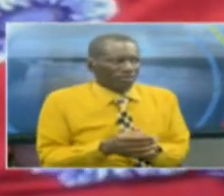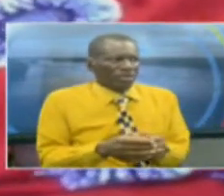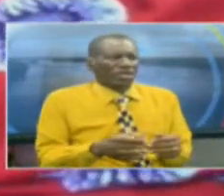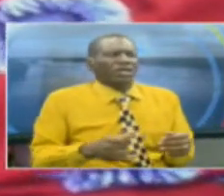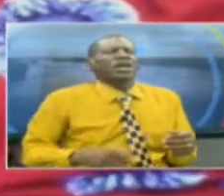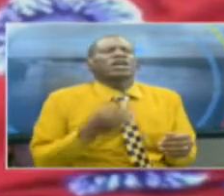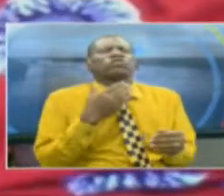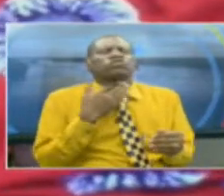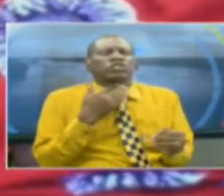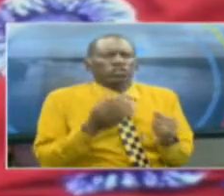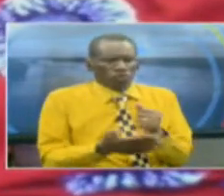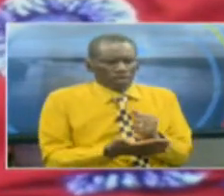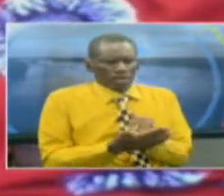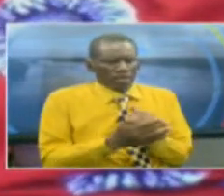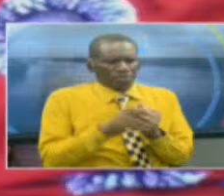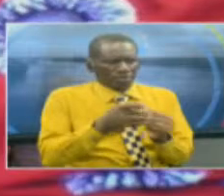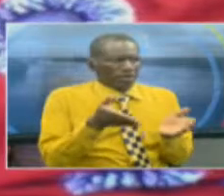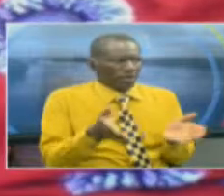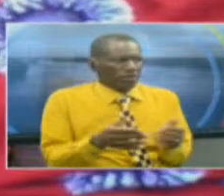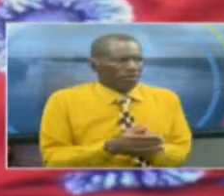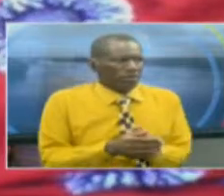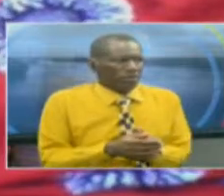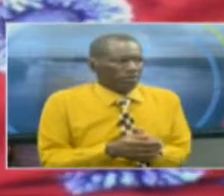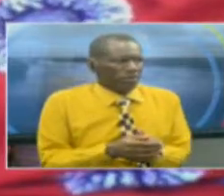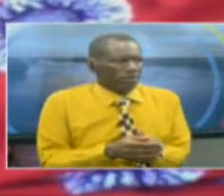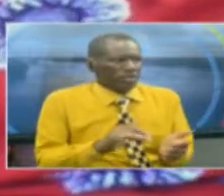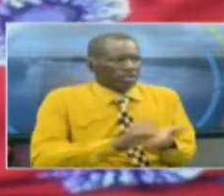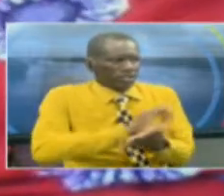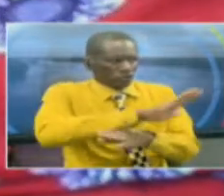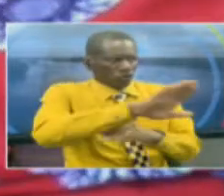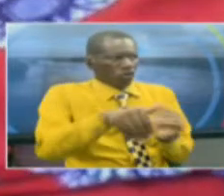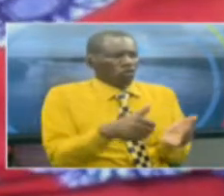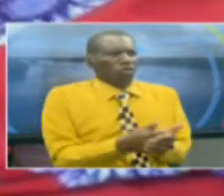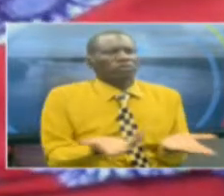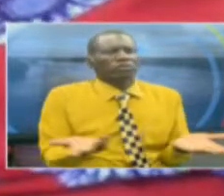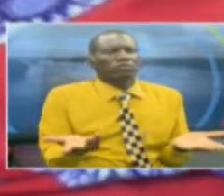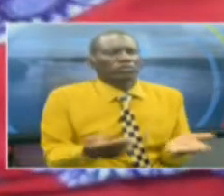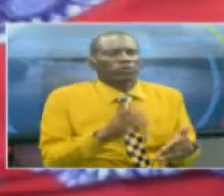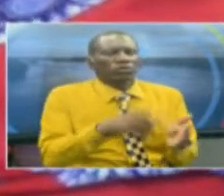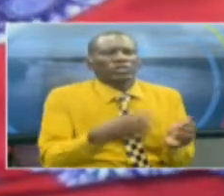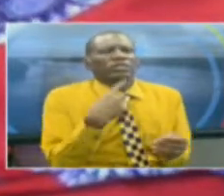you to help me love her. That is all. Yes. And that was it.